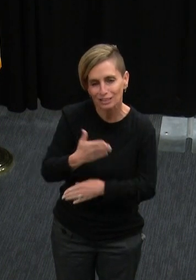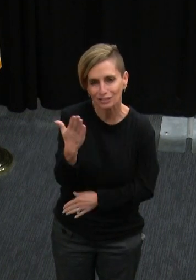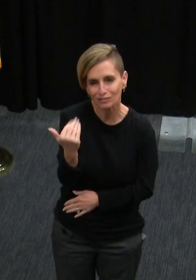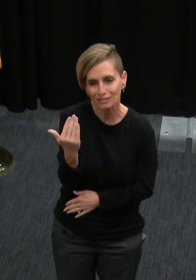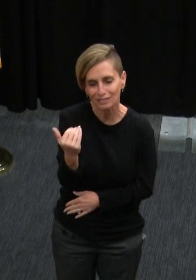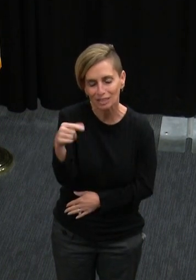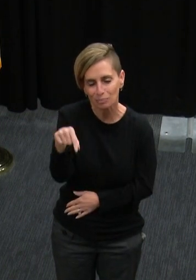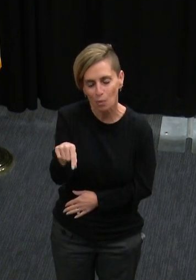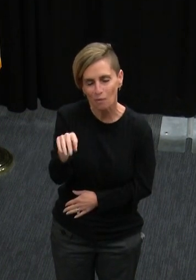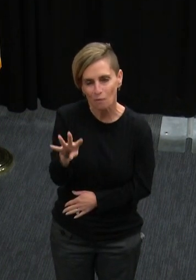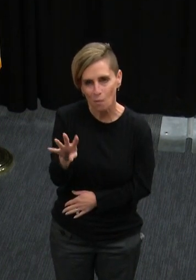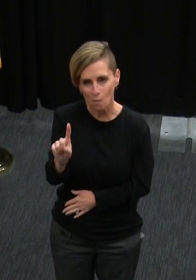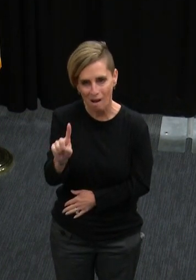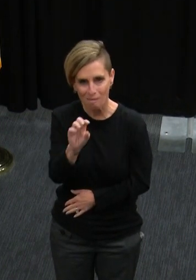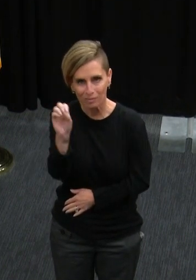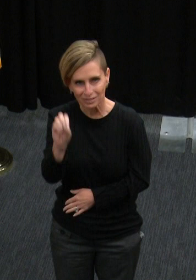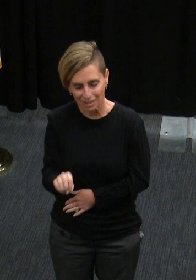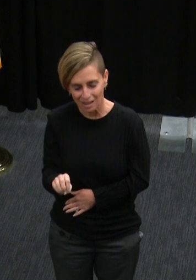15.41%,